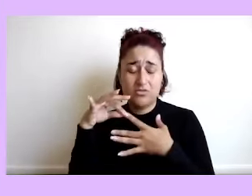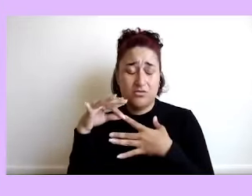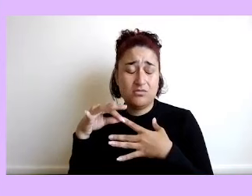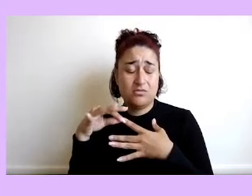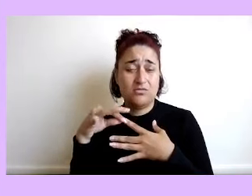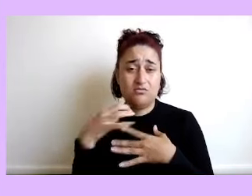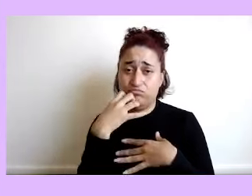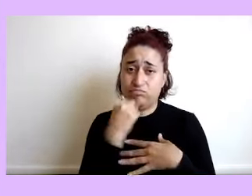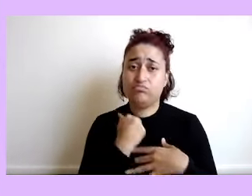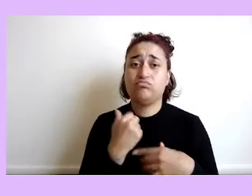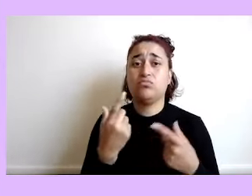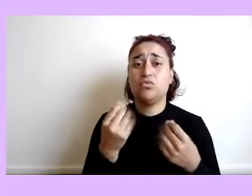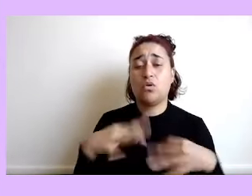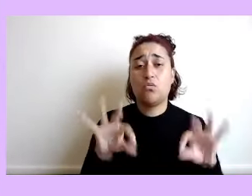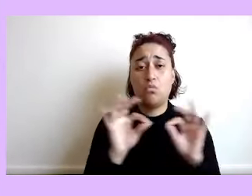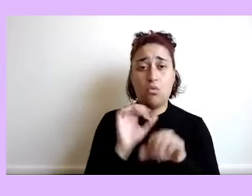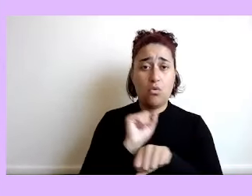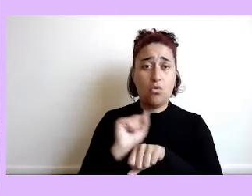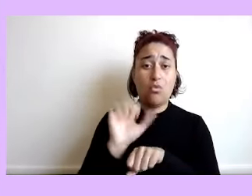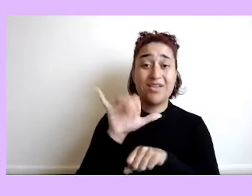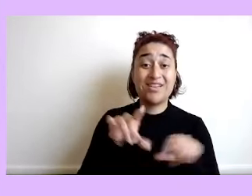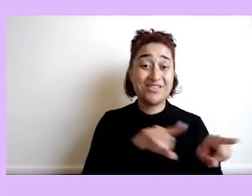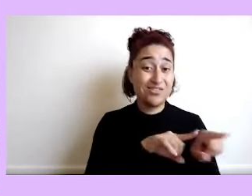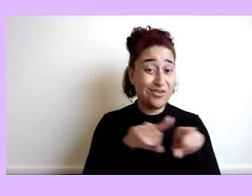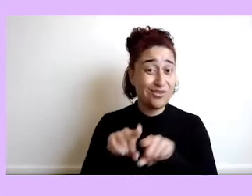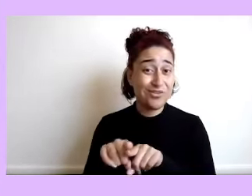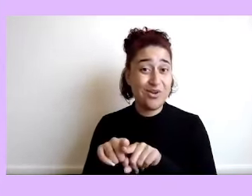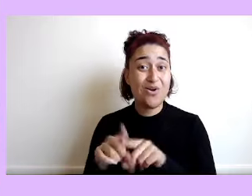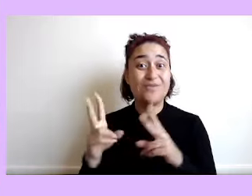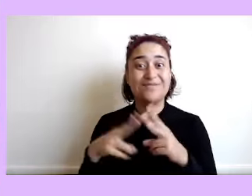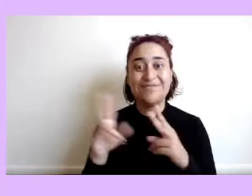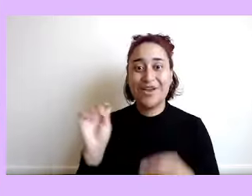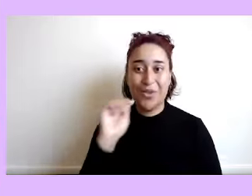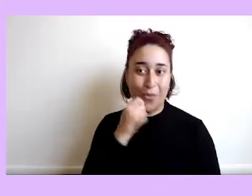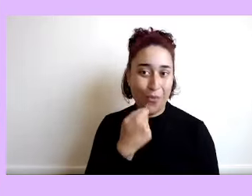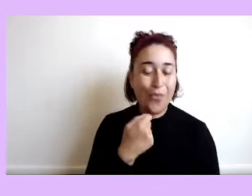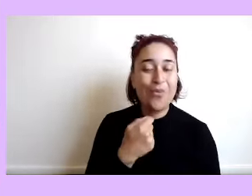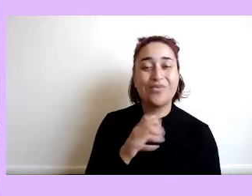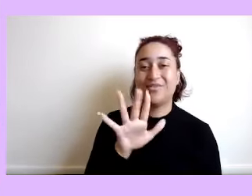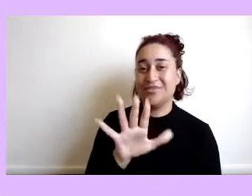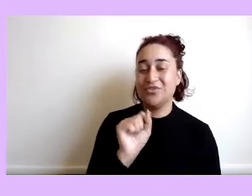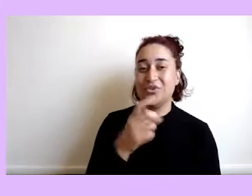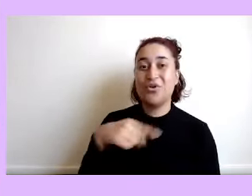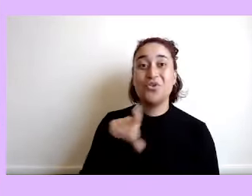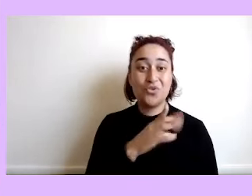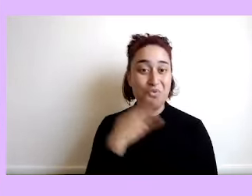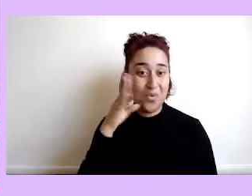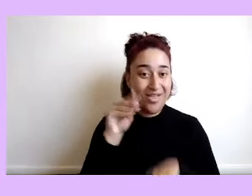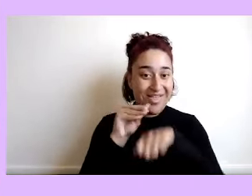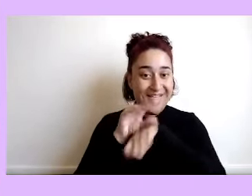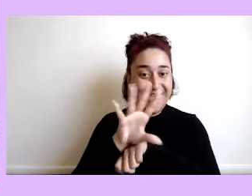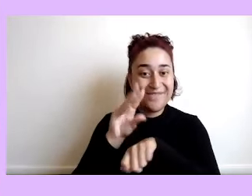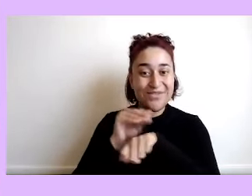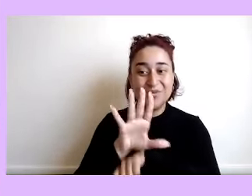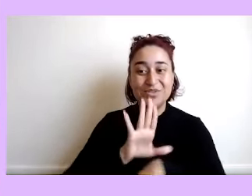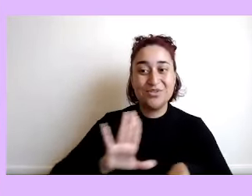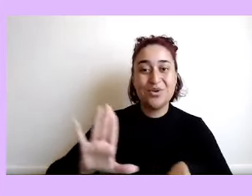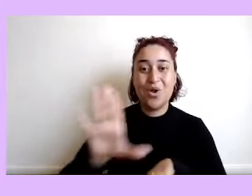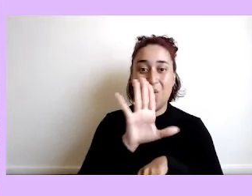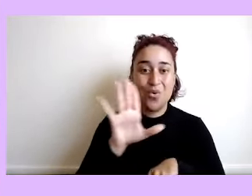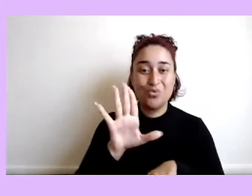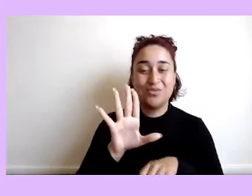you are doing important work that is also very cool work. So you will influence via your own